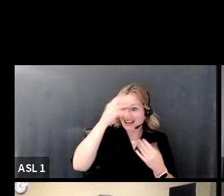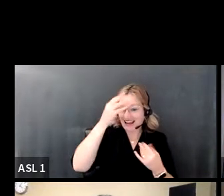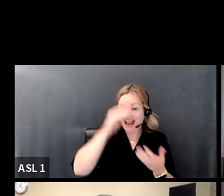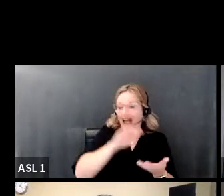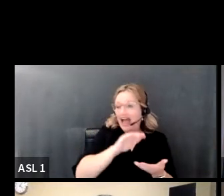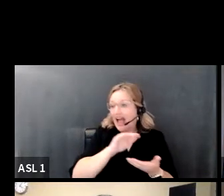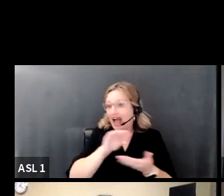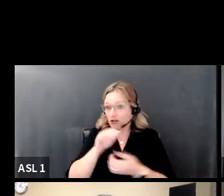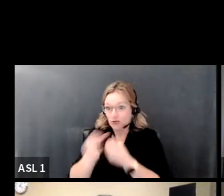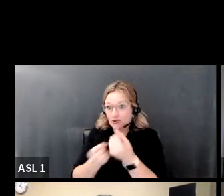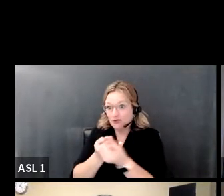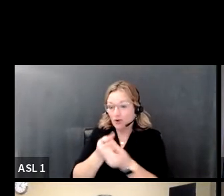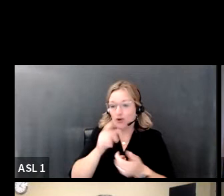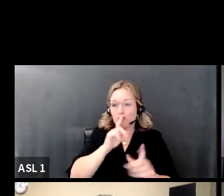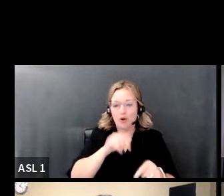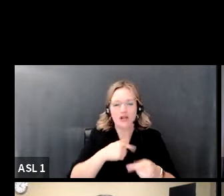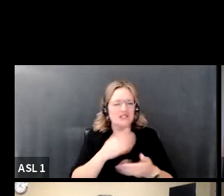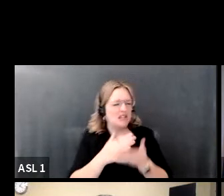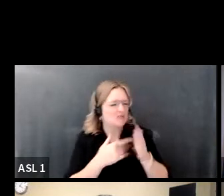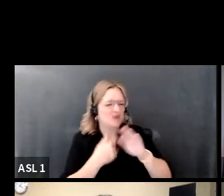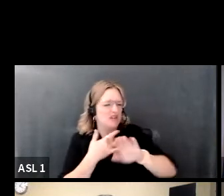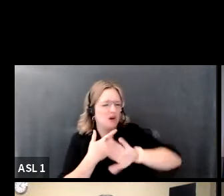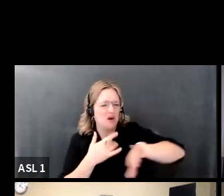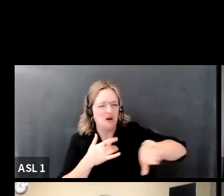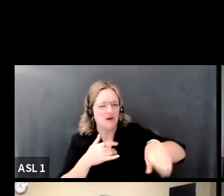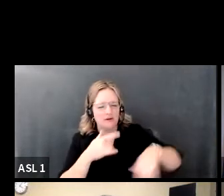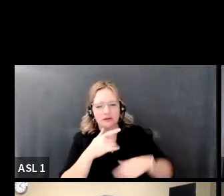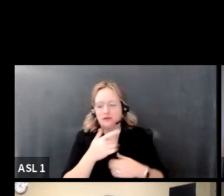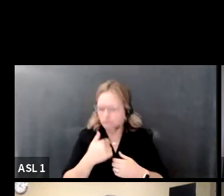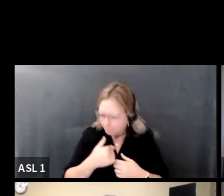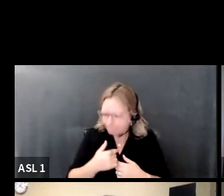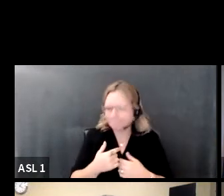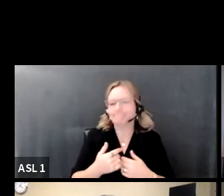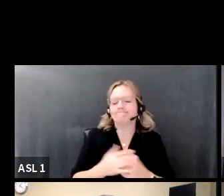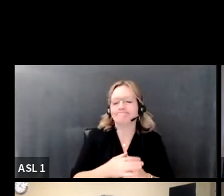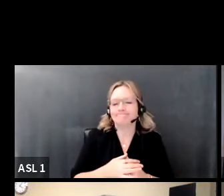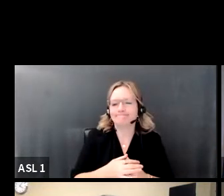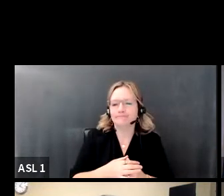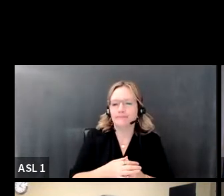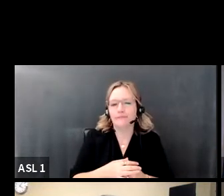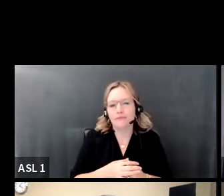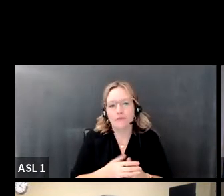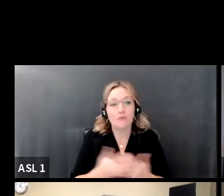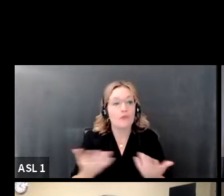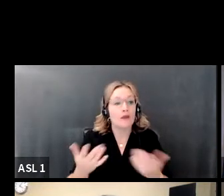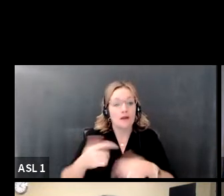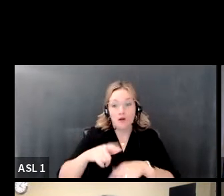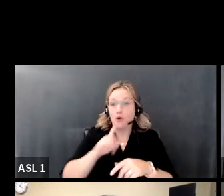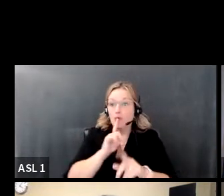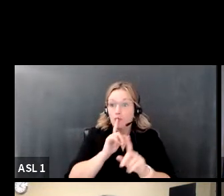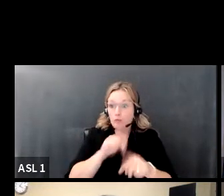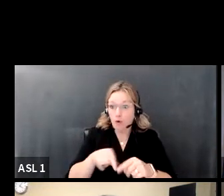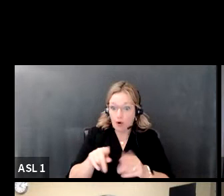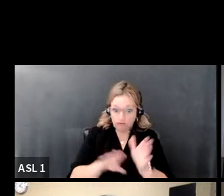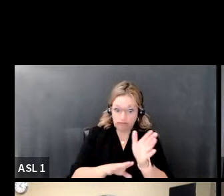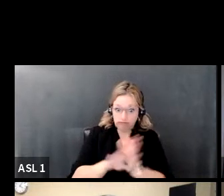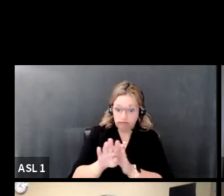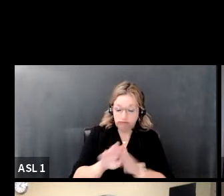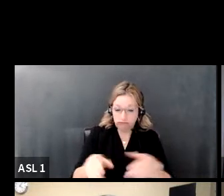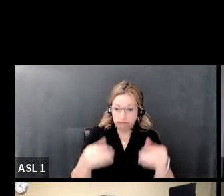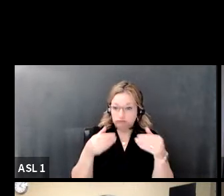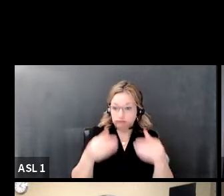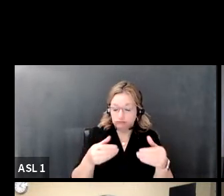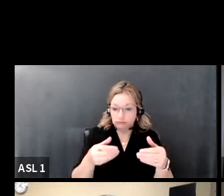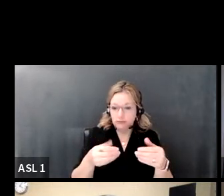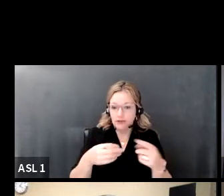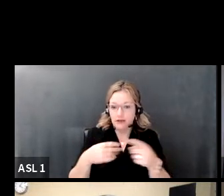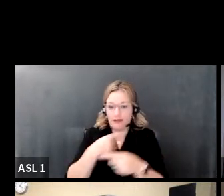support the report site be a signature to the report and move it forward over the course of the time the report has been developed uh the guiding council has